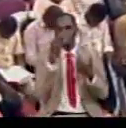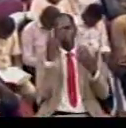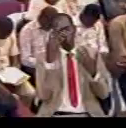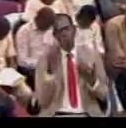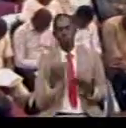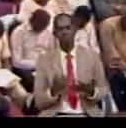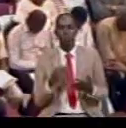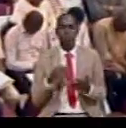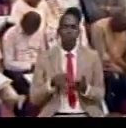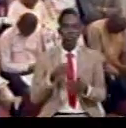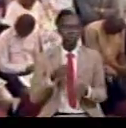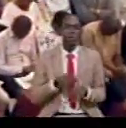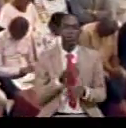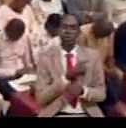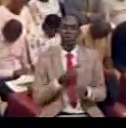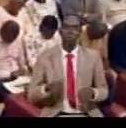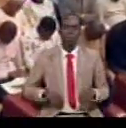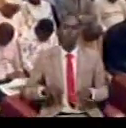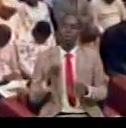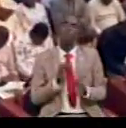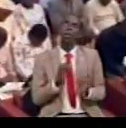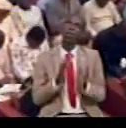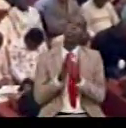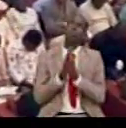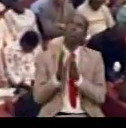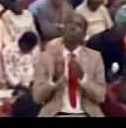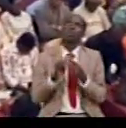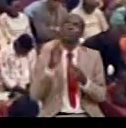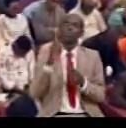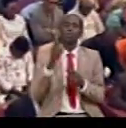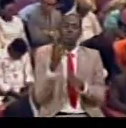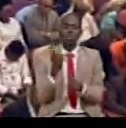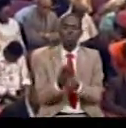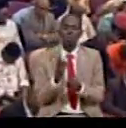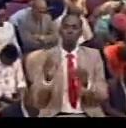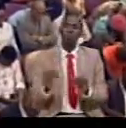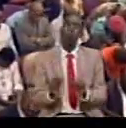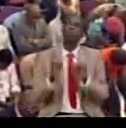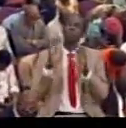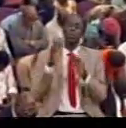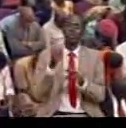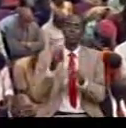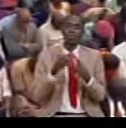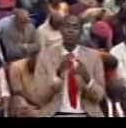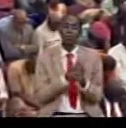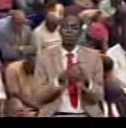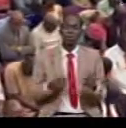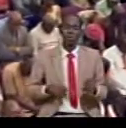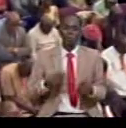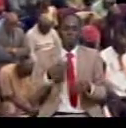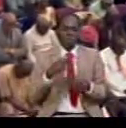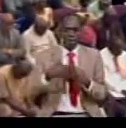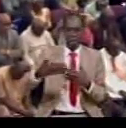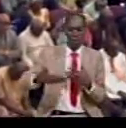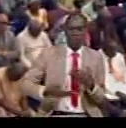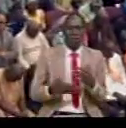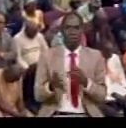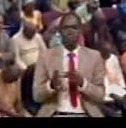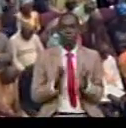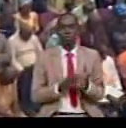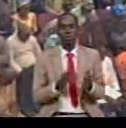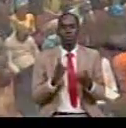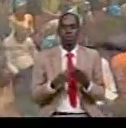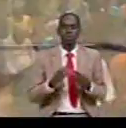I come to you. It's very simple. Just hand over yourself to the Lord and invite Jesus Christ into your life. Want to confess your sin, Jesus will forgive you. The